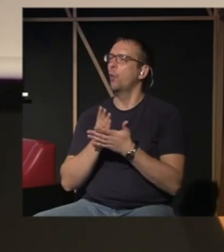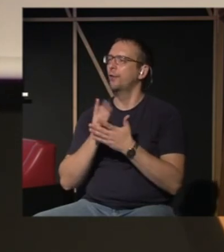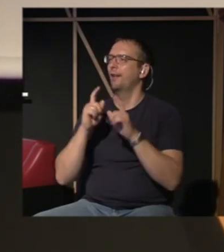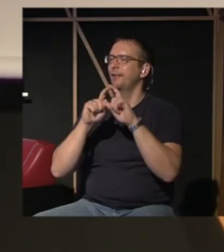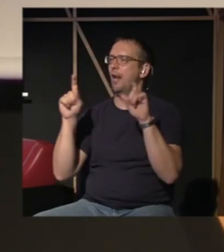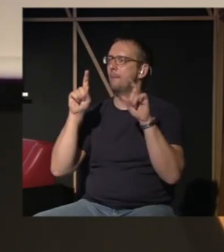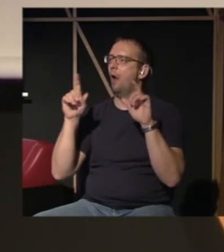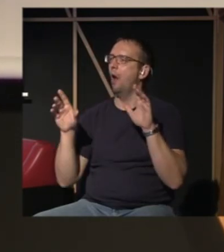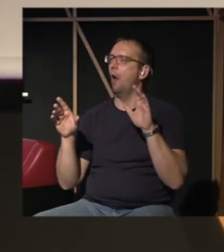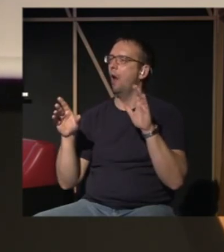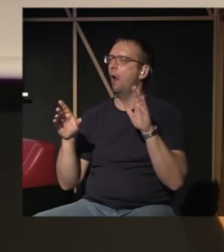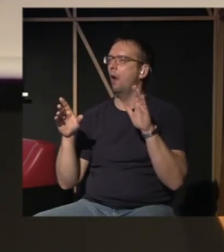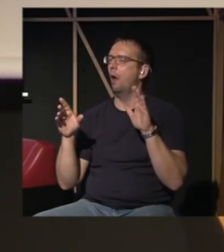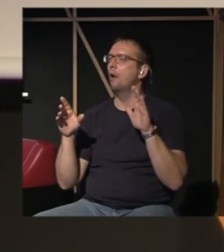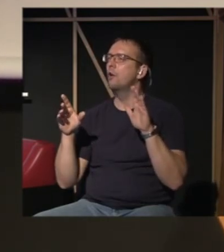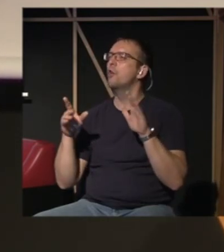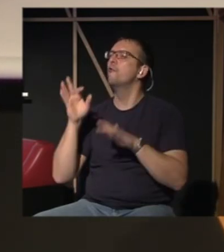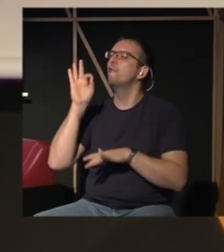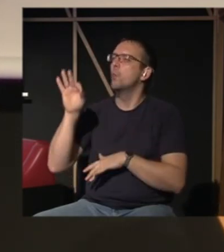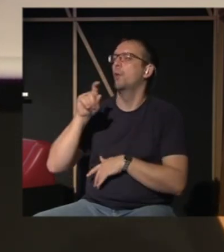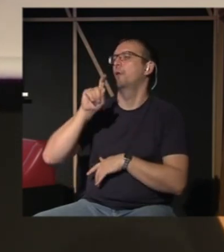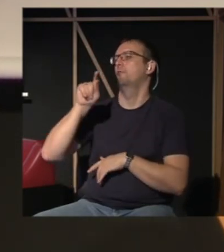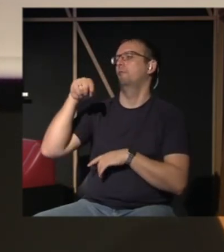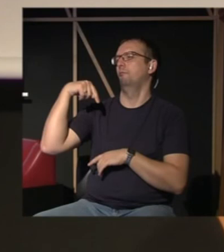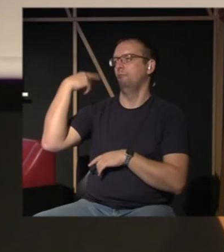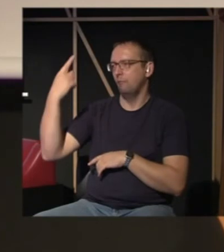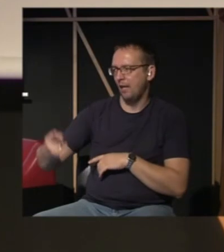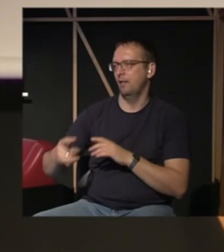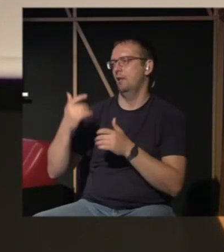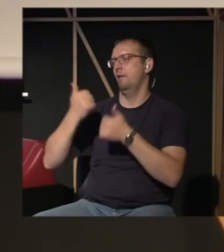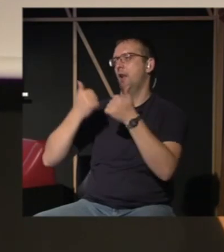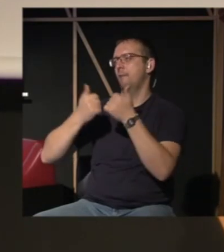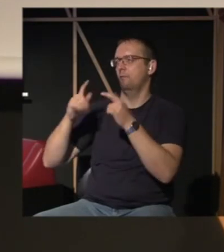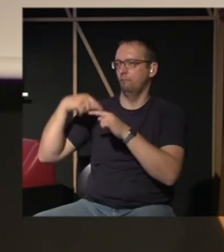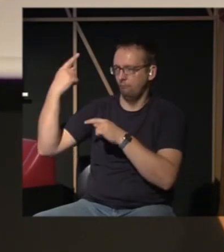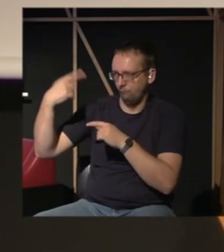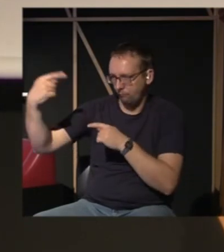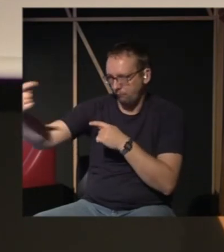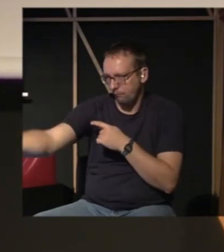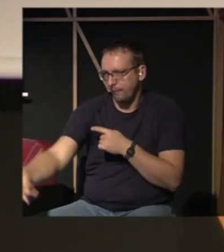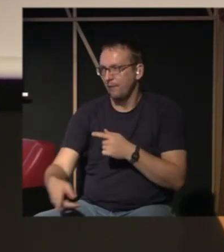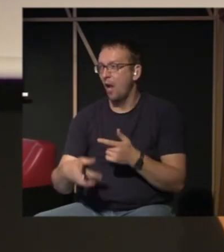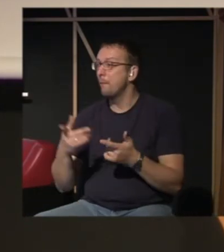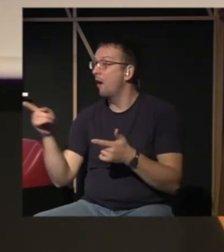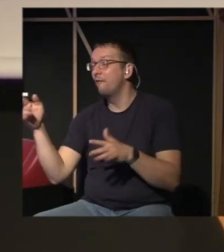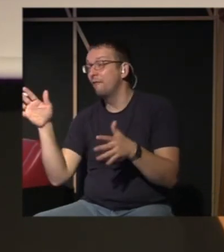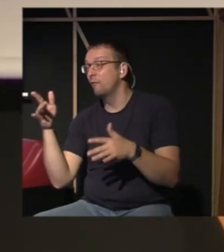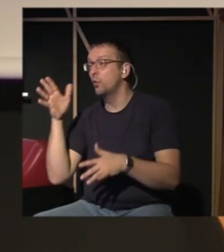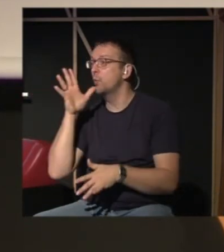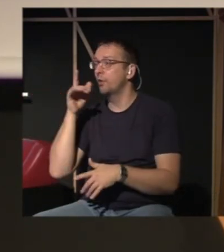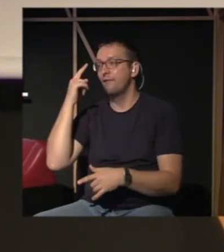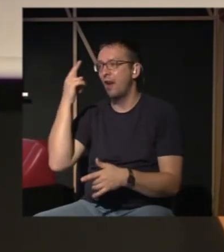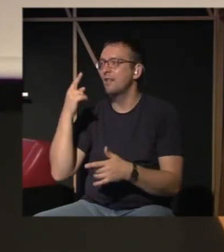the future tournaments. To let you know, in case you don't, there are a few services available on